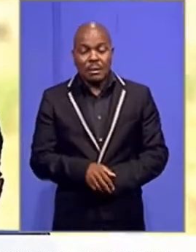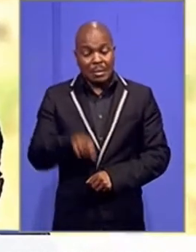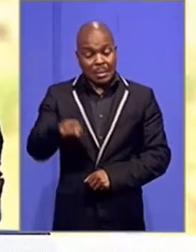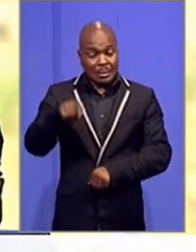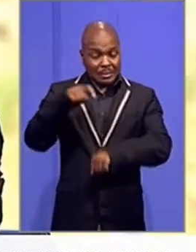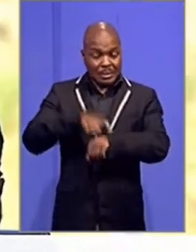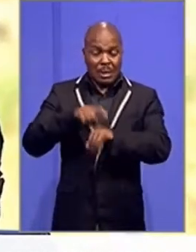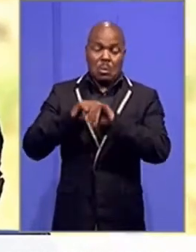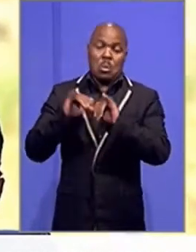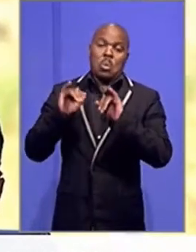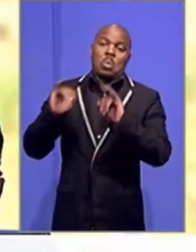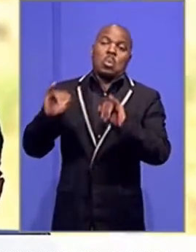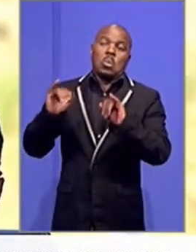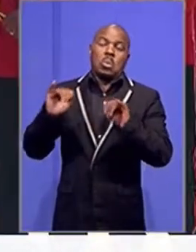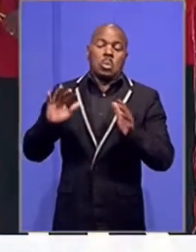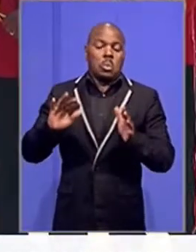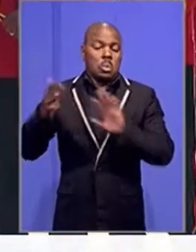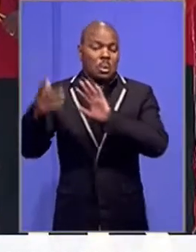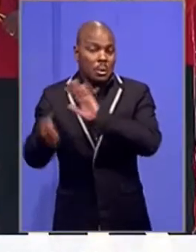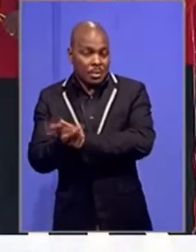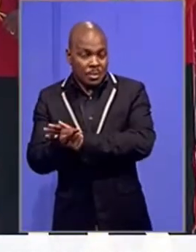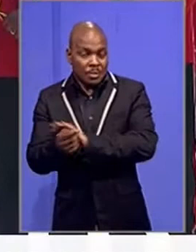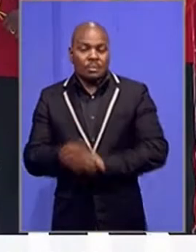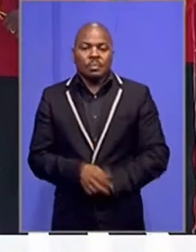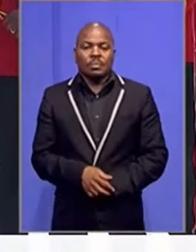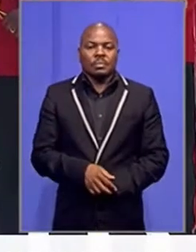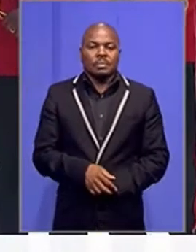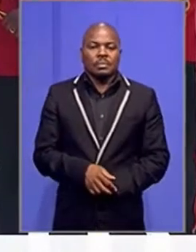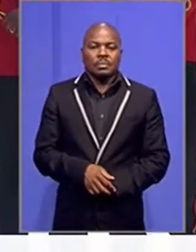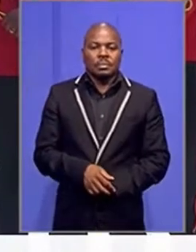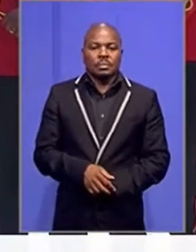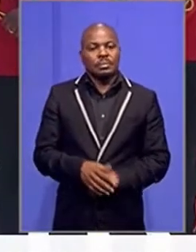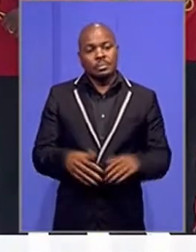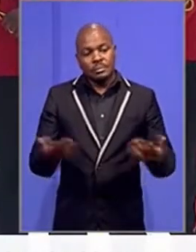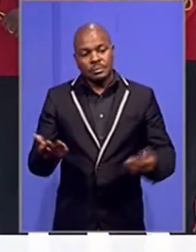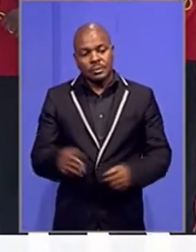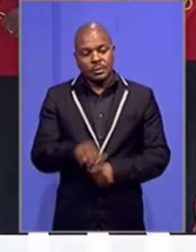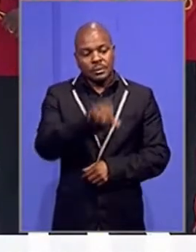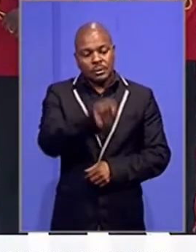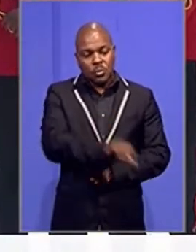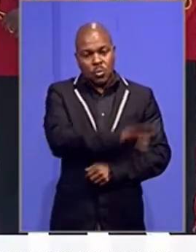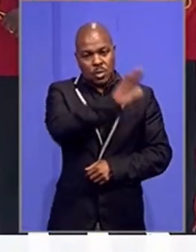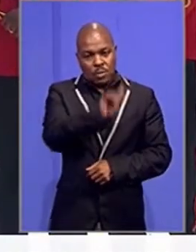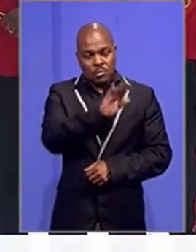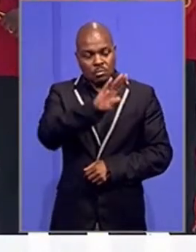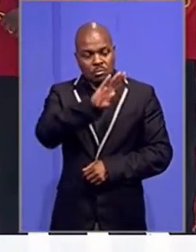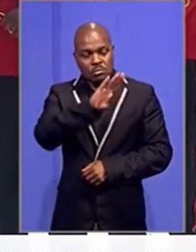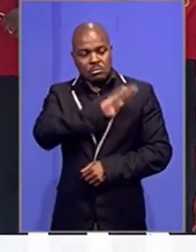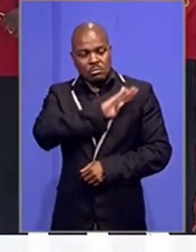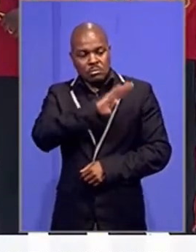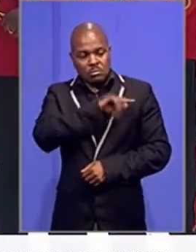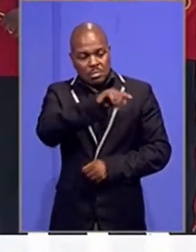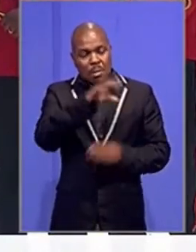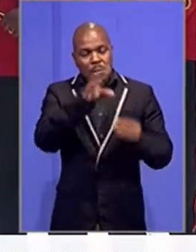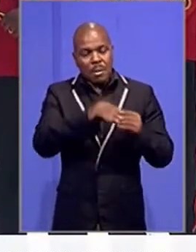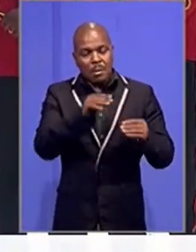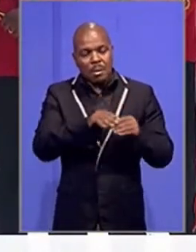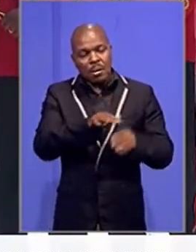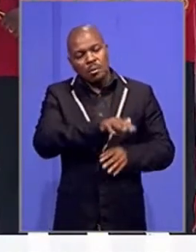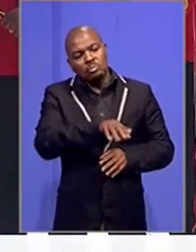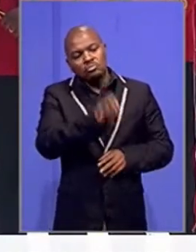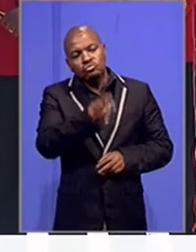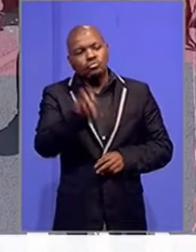great crisis, the sight of a uniformed SANDF member out there